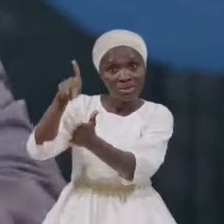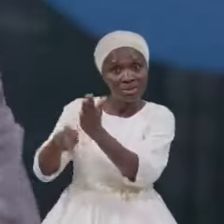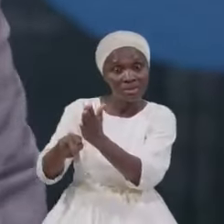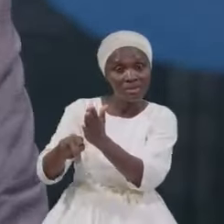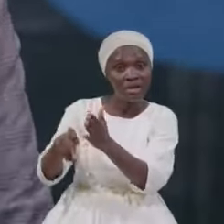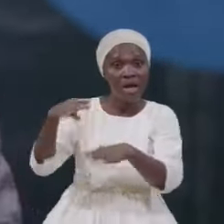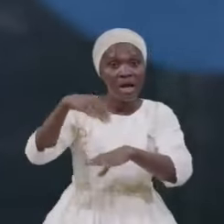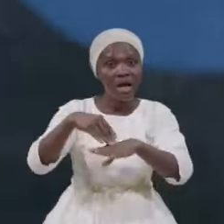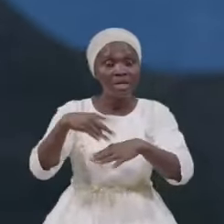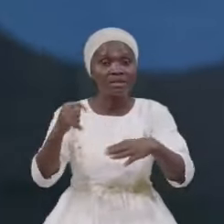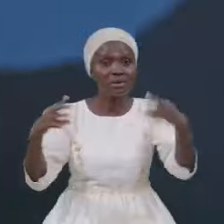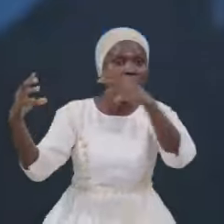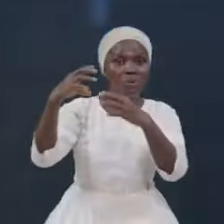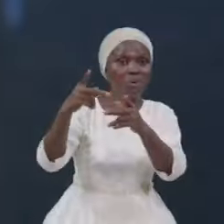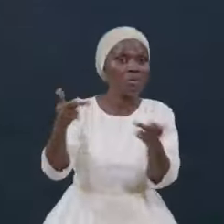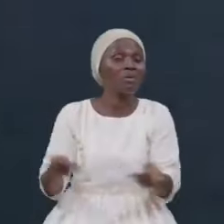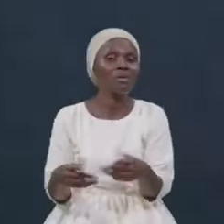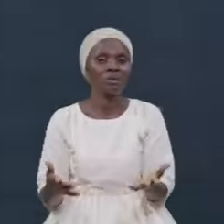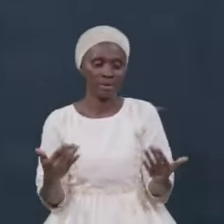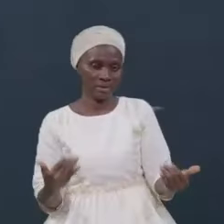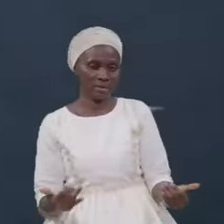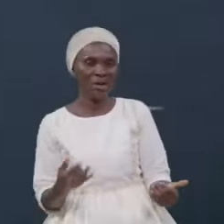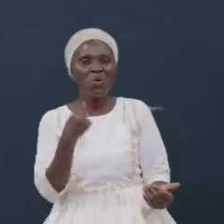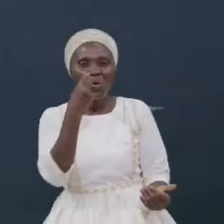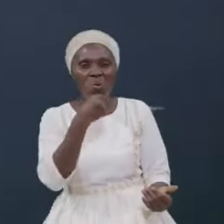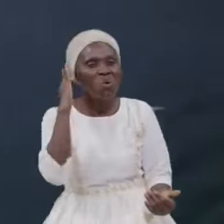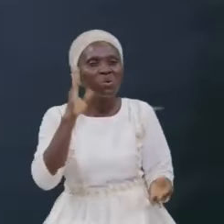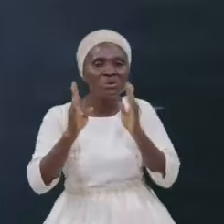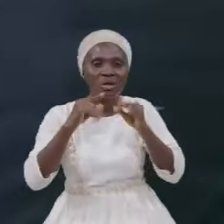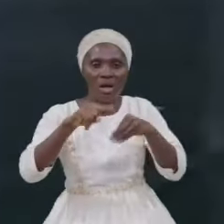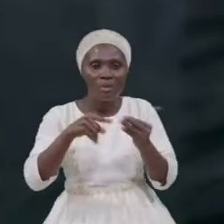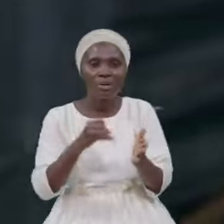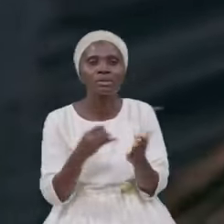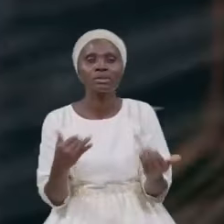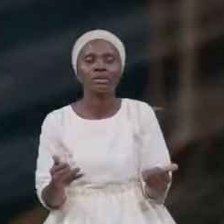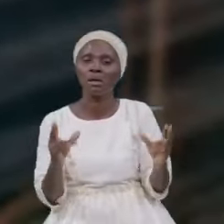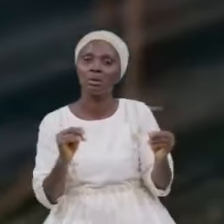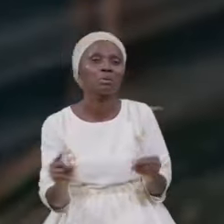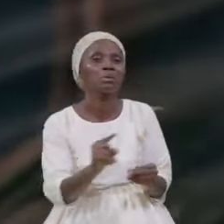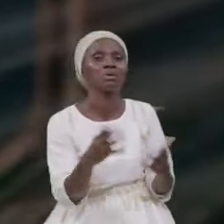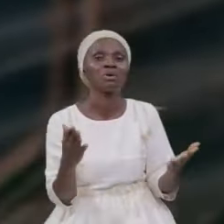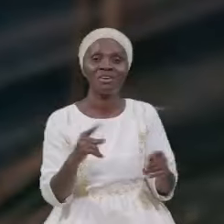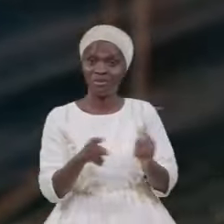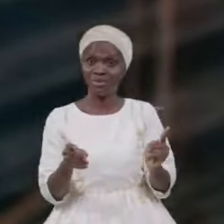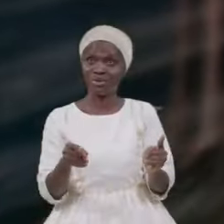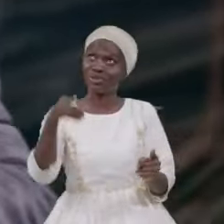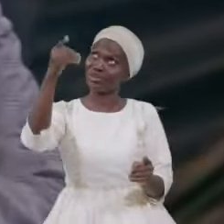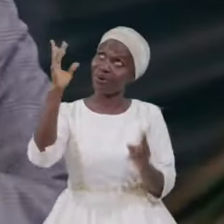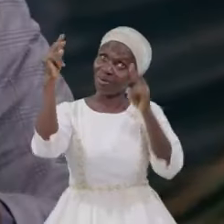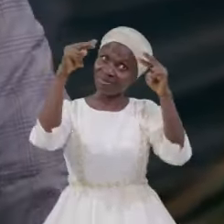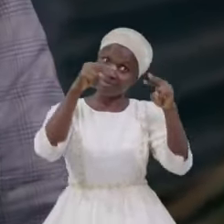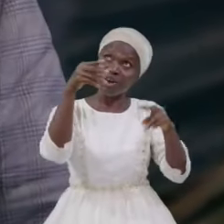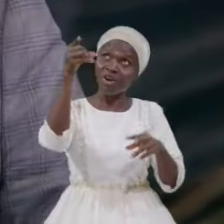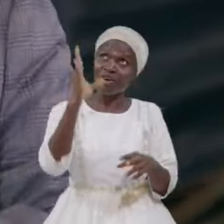been done? And God told the prophet, he said, "Go to David and tell